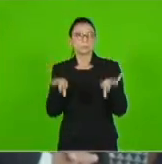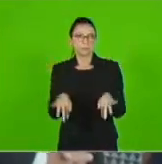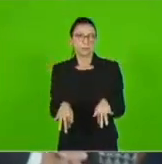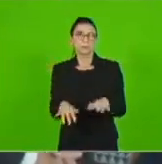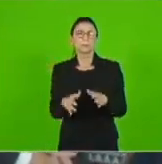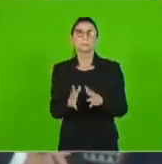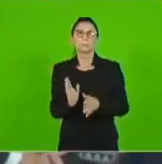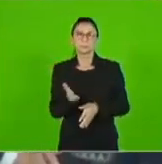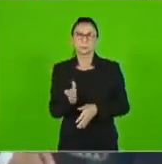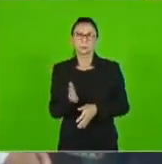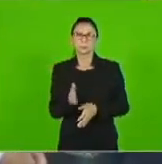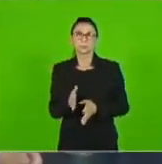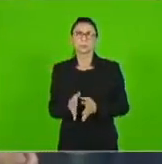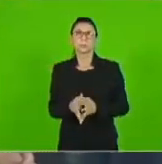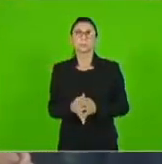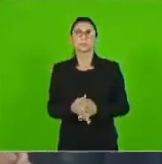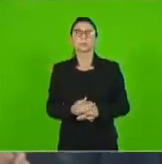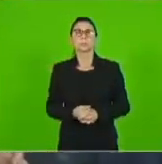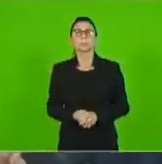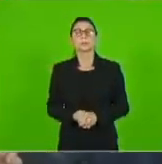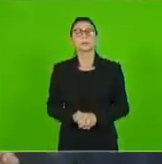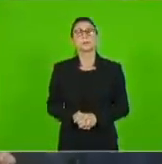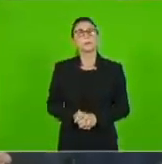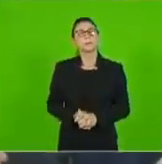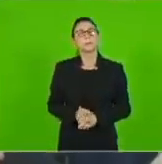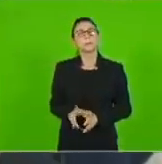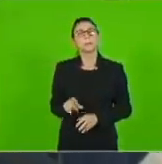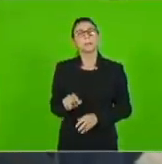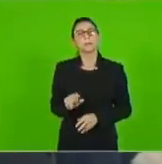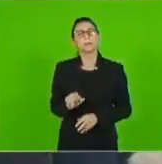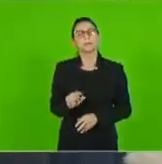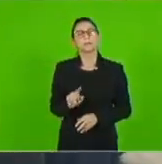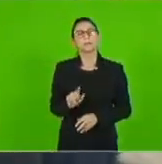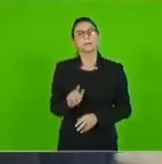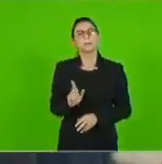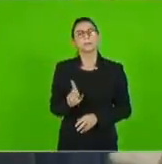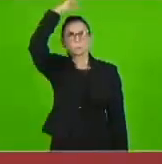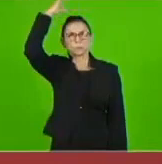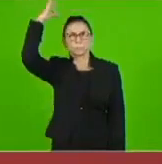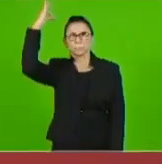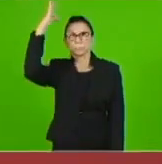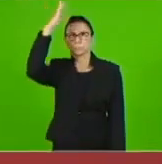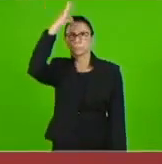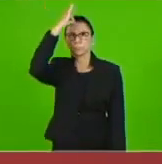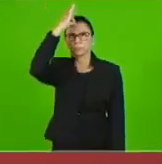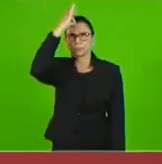in the world level, directly from the Manaim of the state of Espírito Santo,